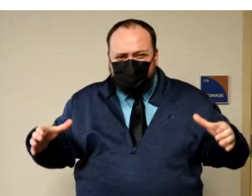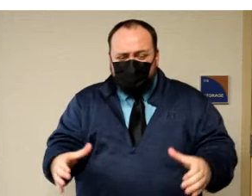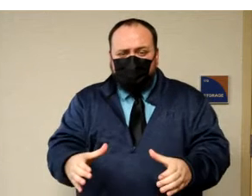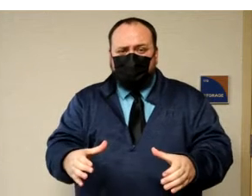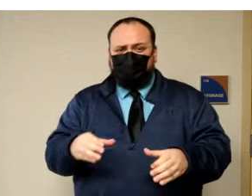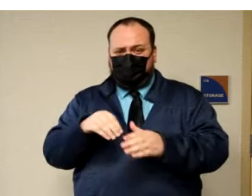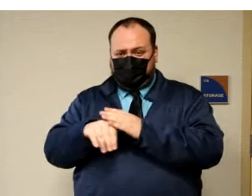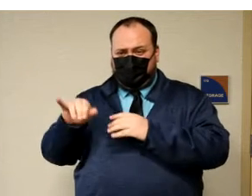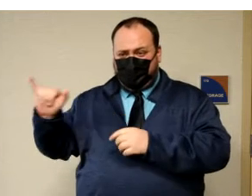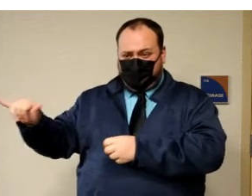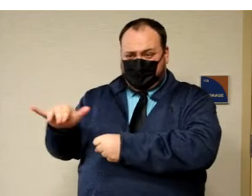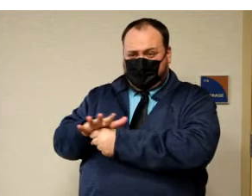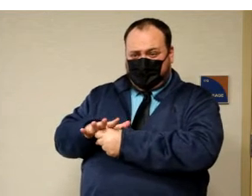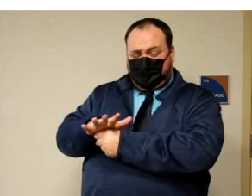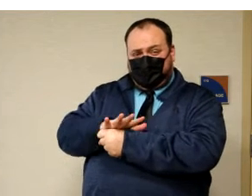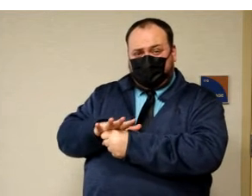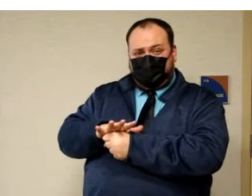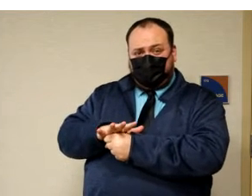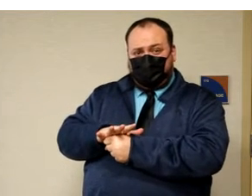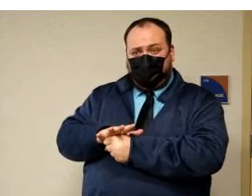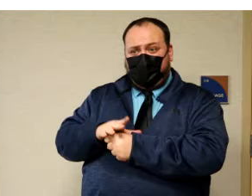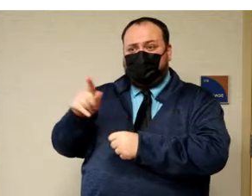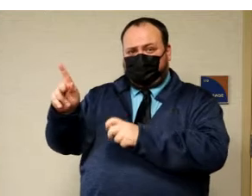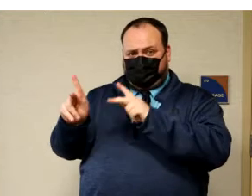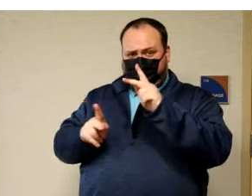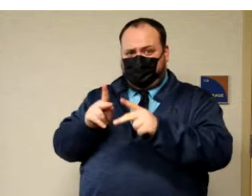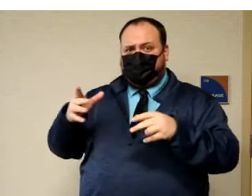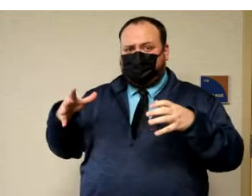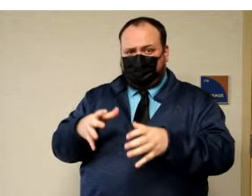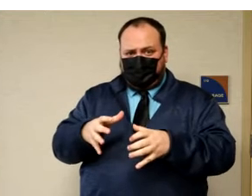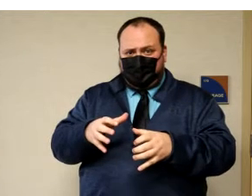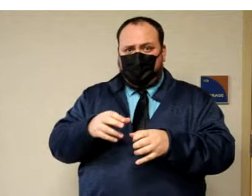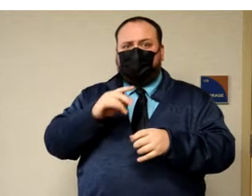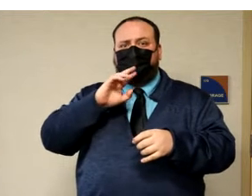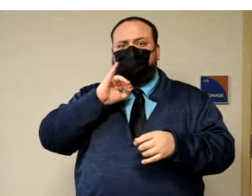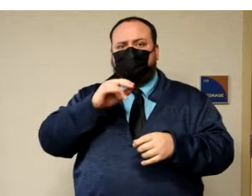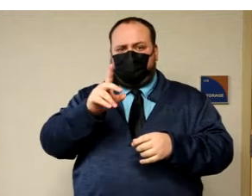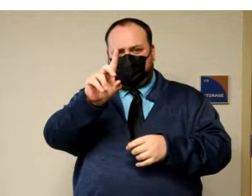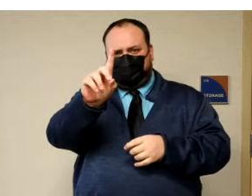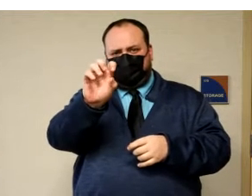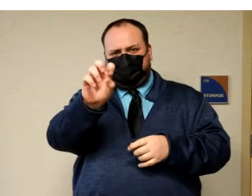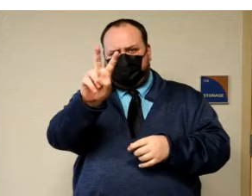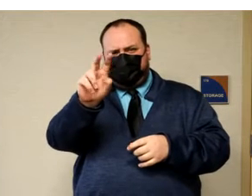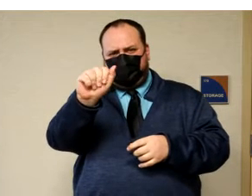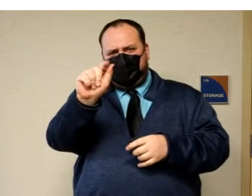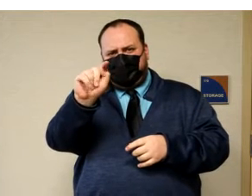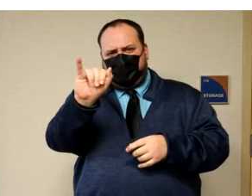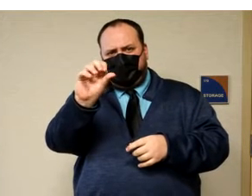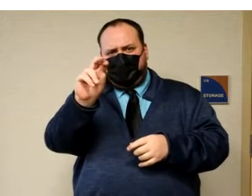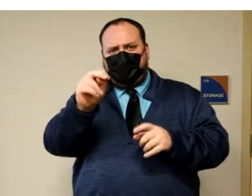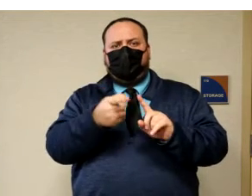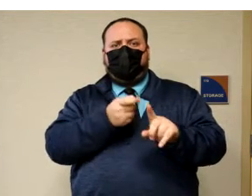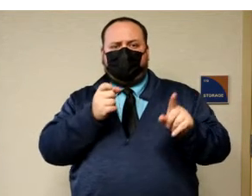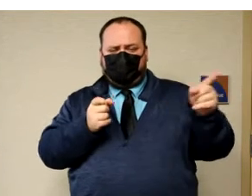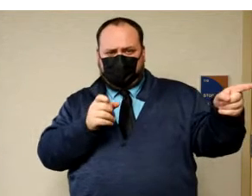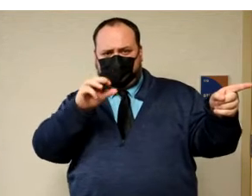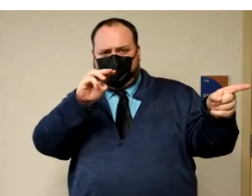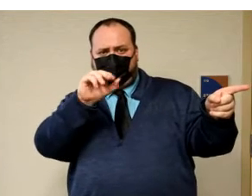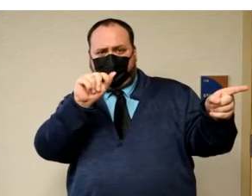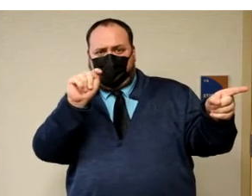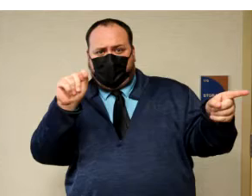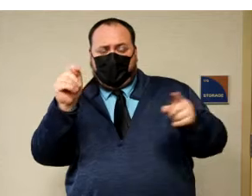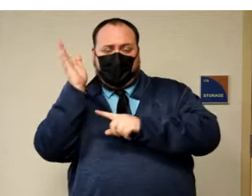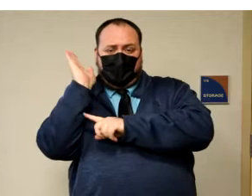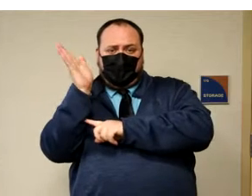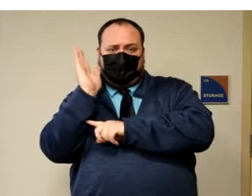this district. It's population deviation, which you may remember from Matt's presentation. We